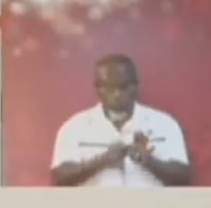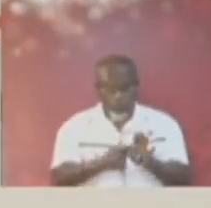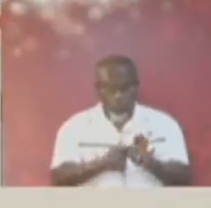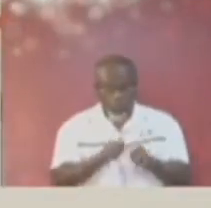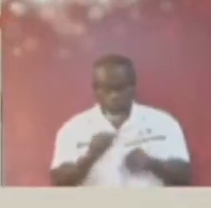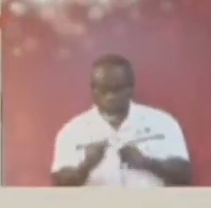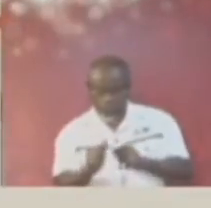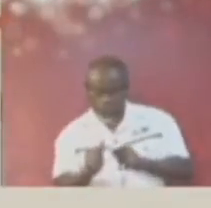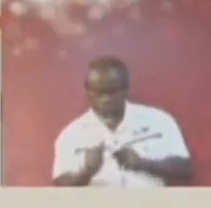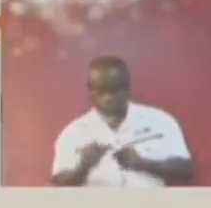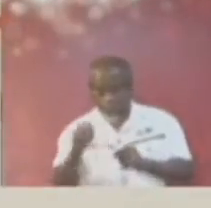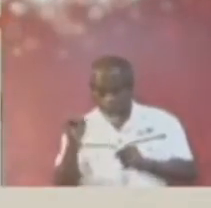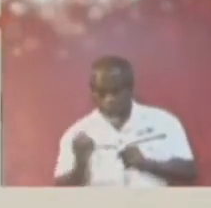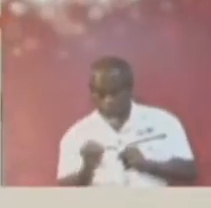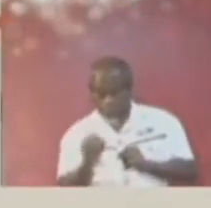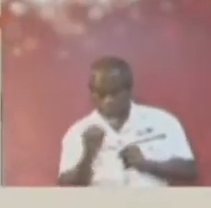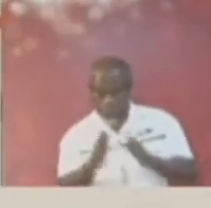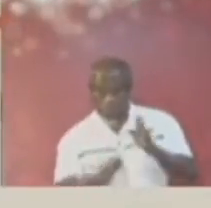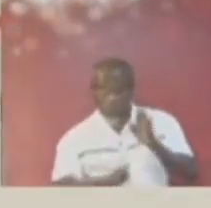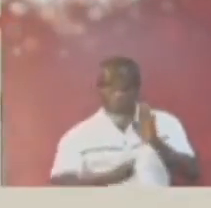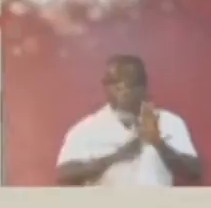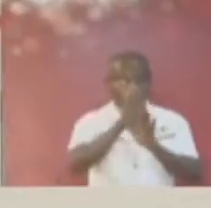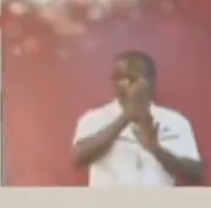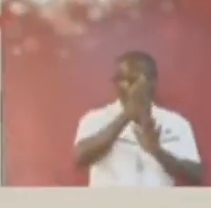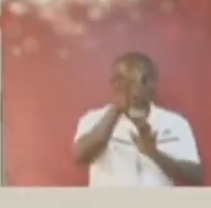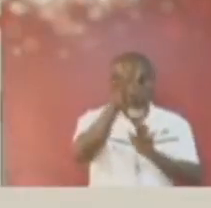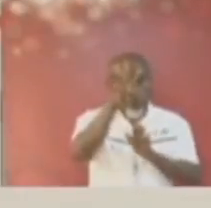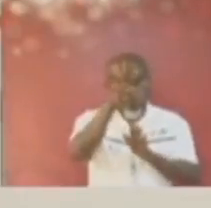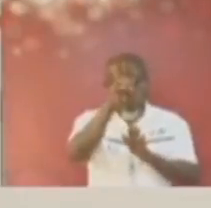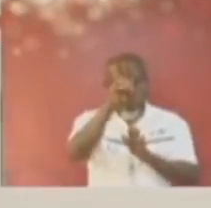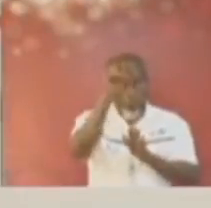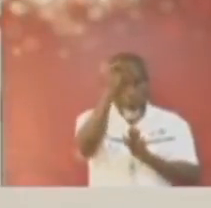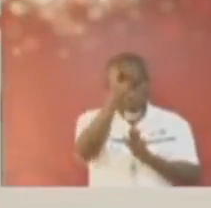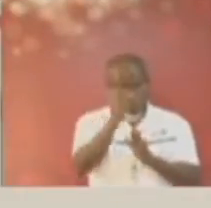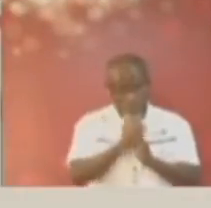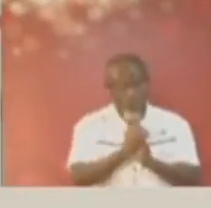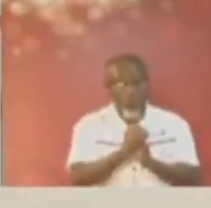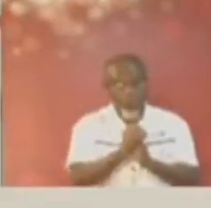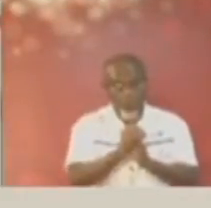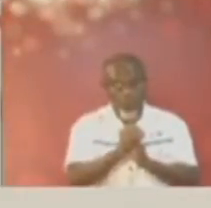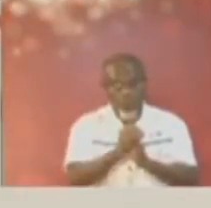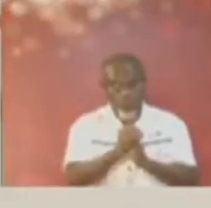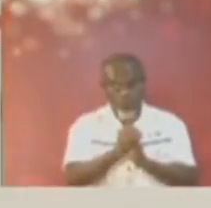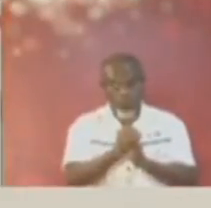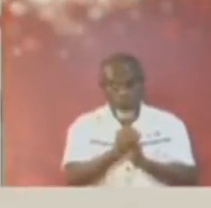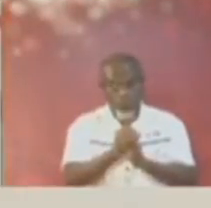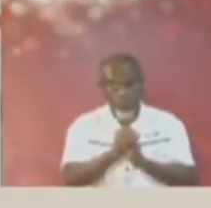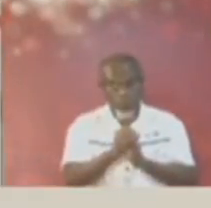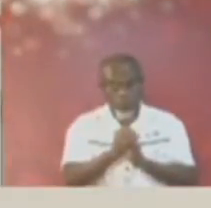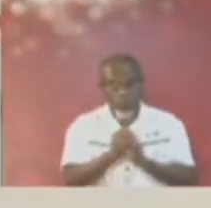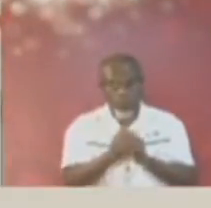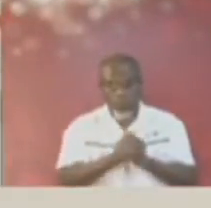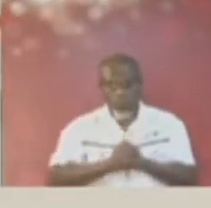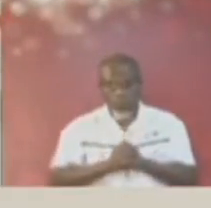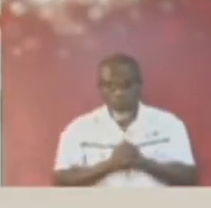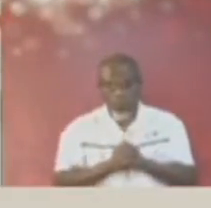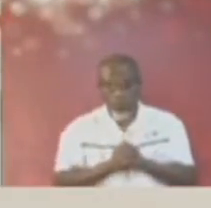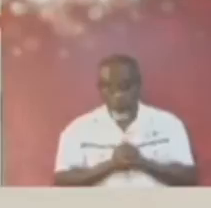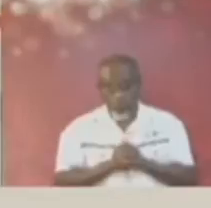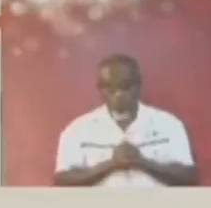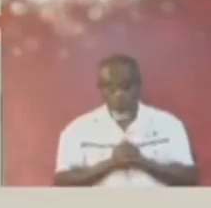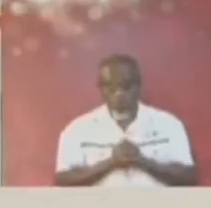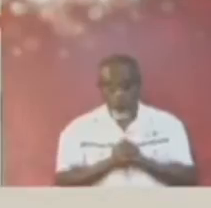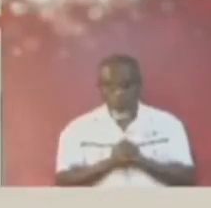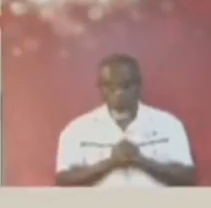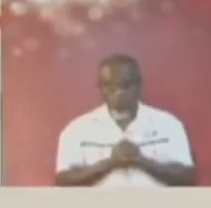40% as you get to your 70s. So it's a steep rise. It goes up gradually between 20 to 45, and then from 45